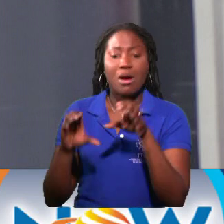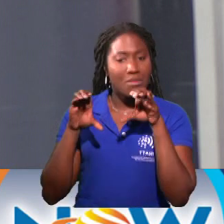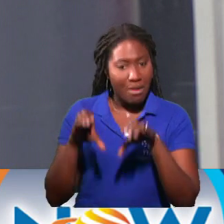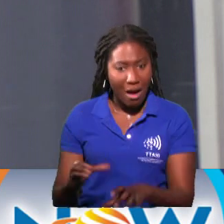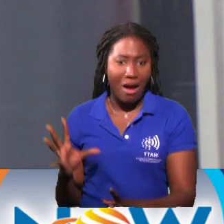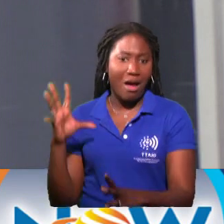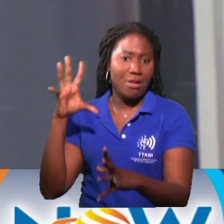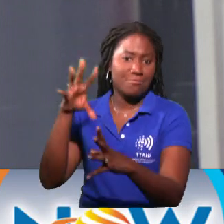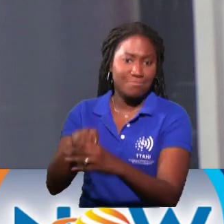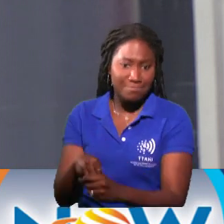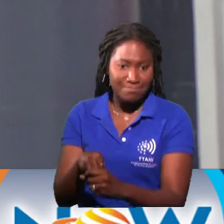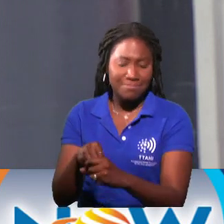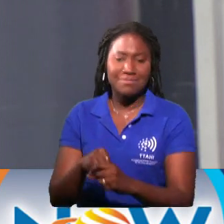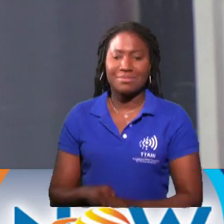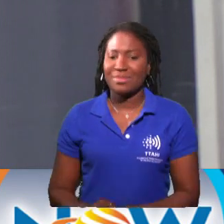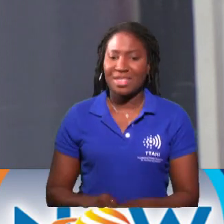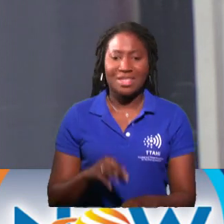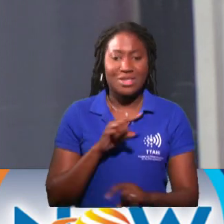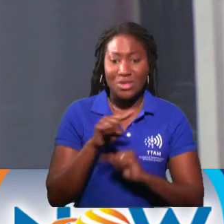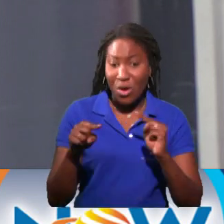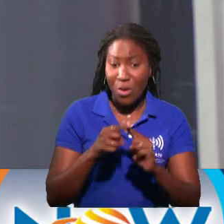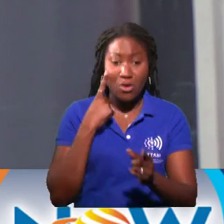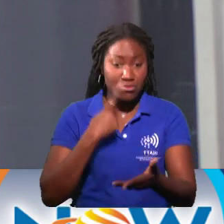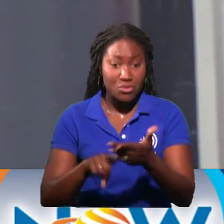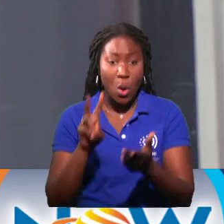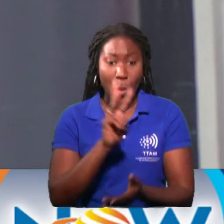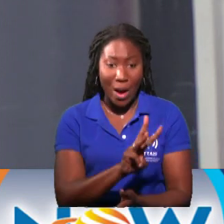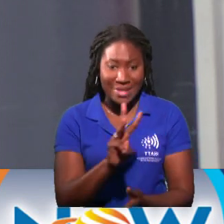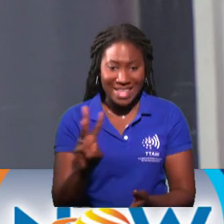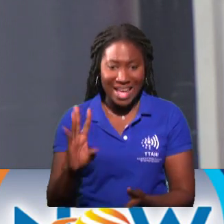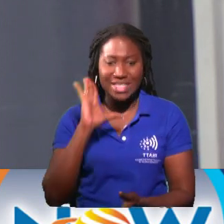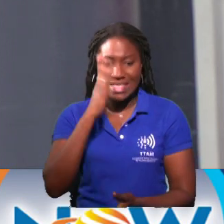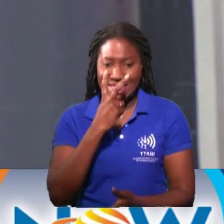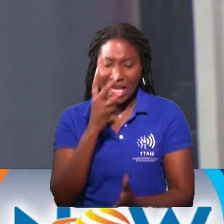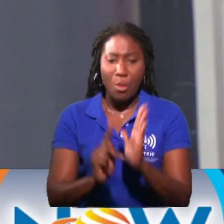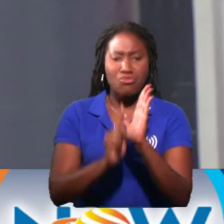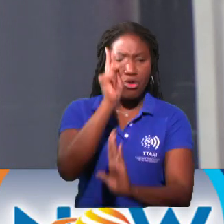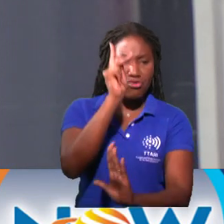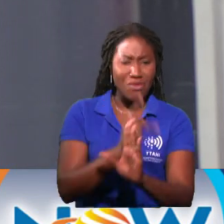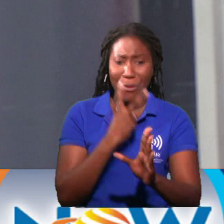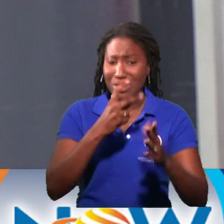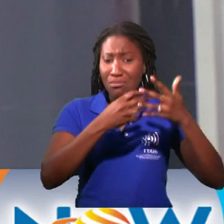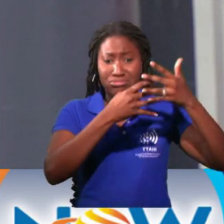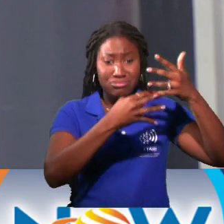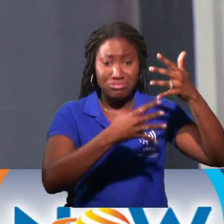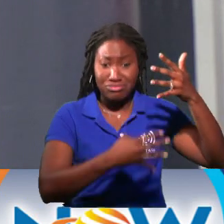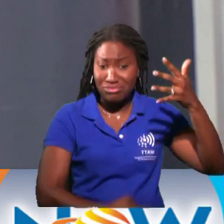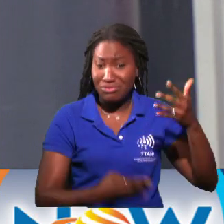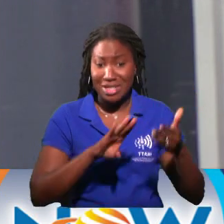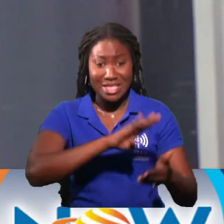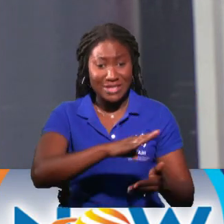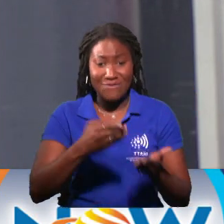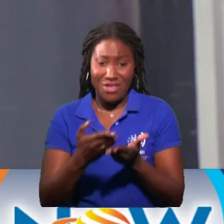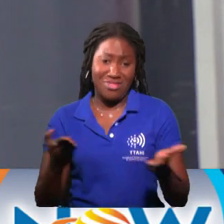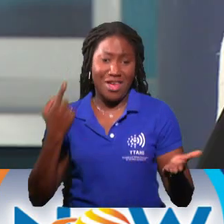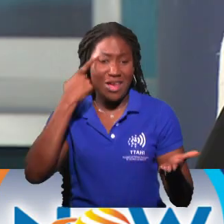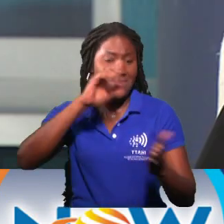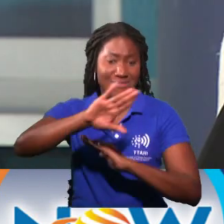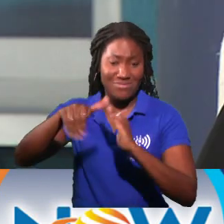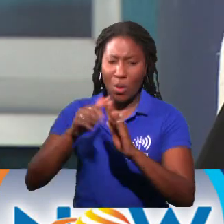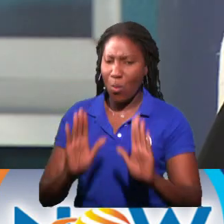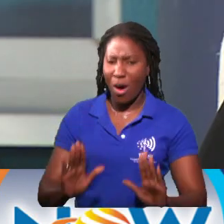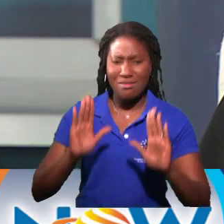be a part of. And so once you go on the website and you see the program, you'll see how many different things we have in place for everyone.